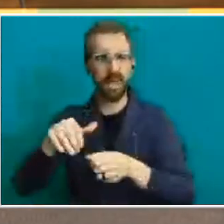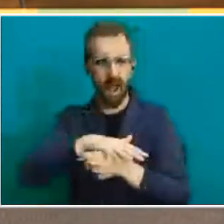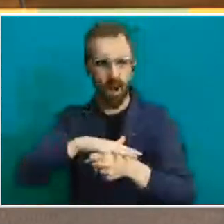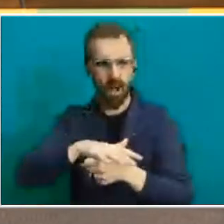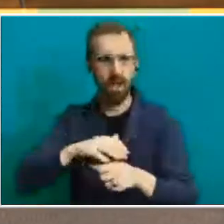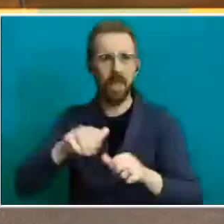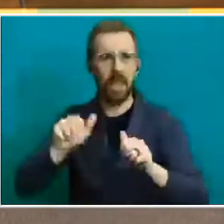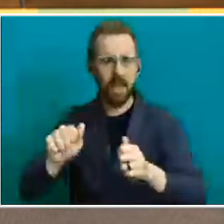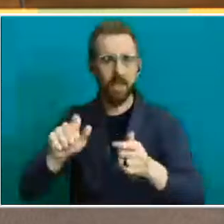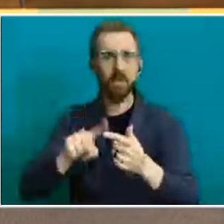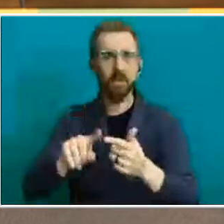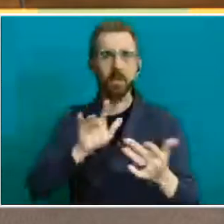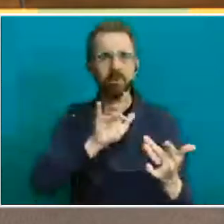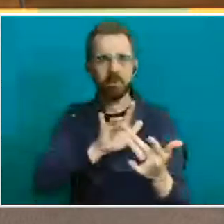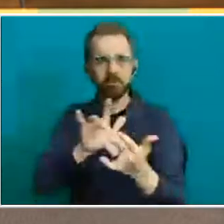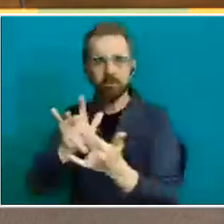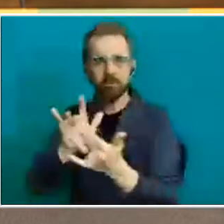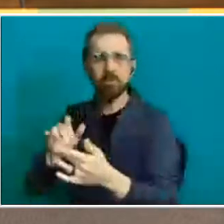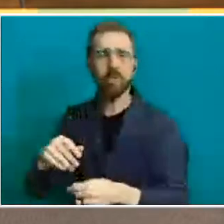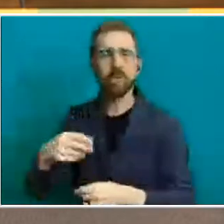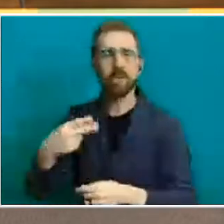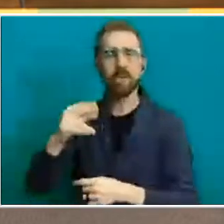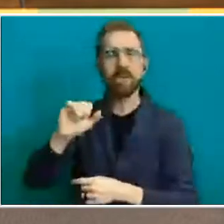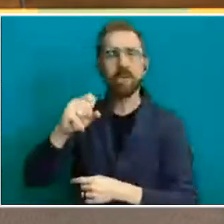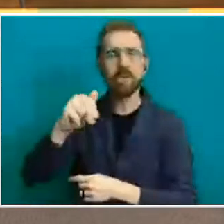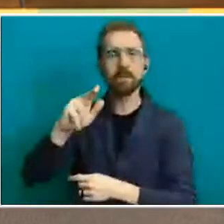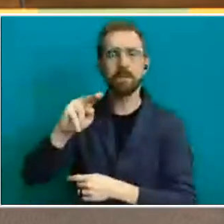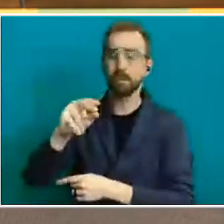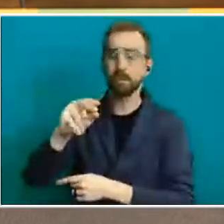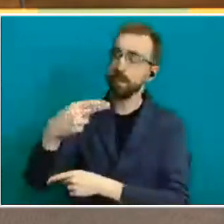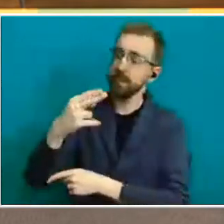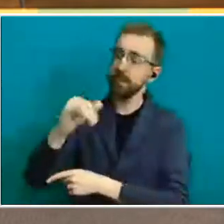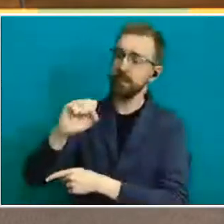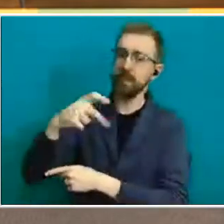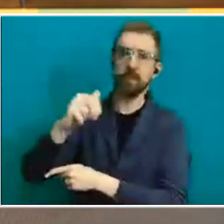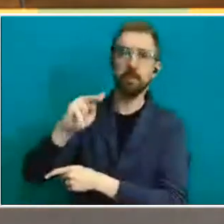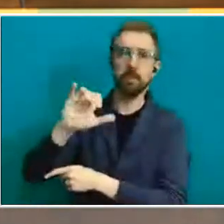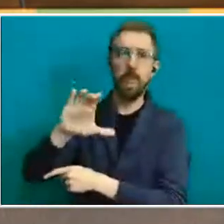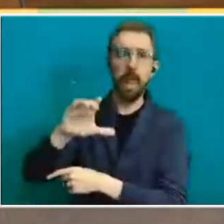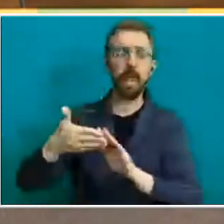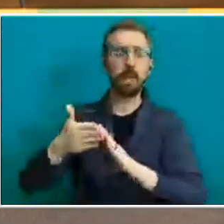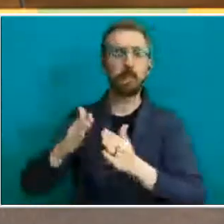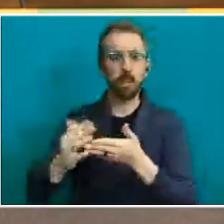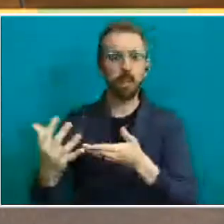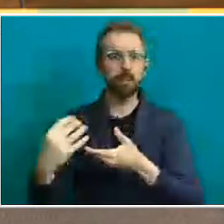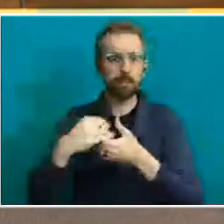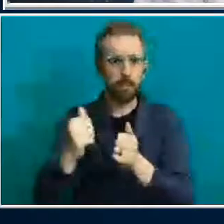out to the Hispanic community here and be able to include them in medical research.